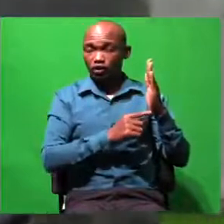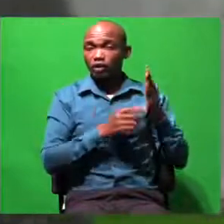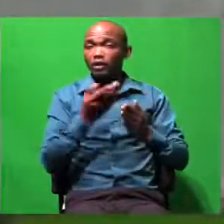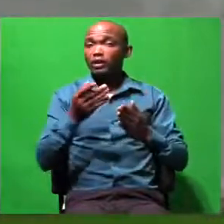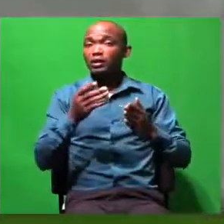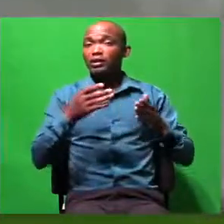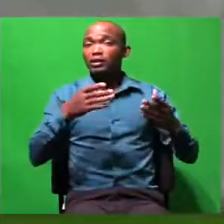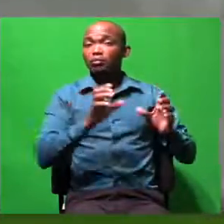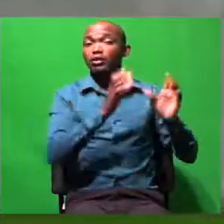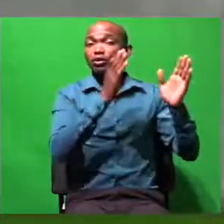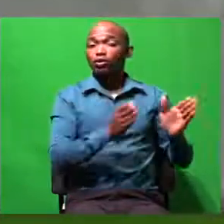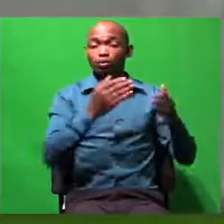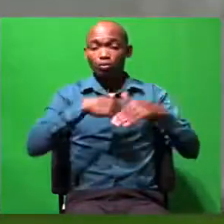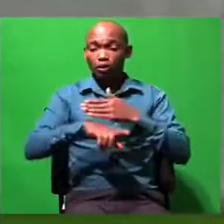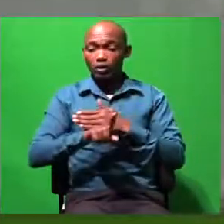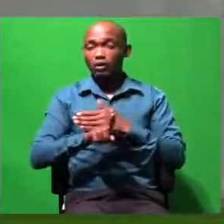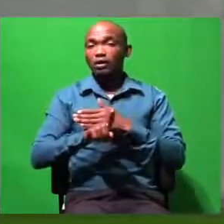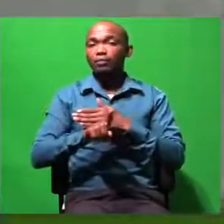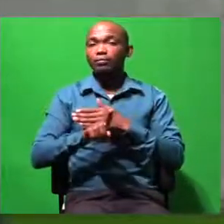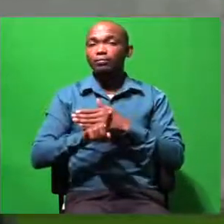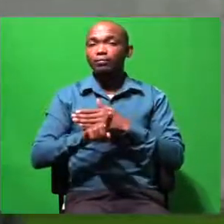special group in